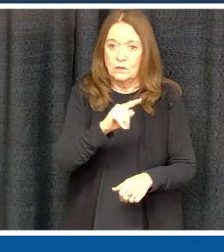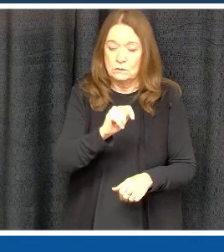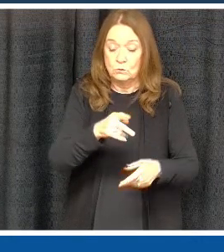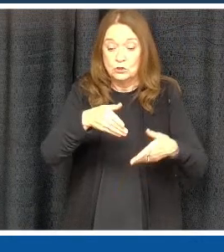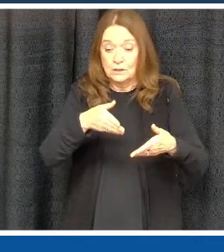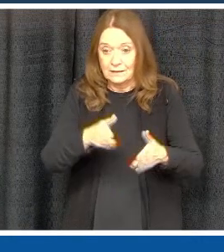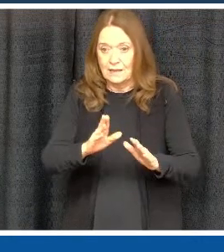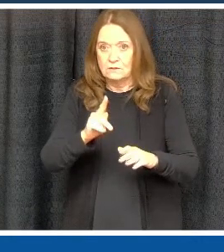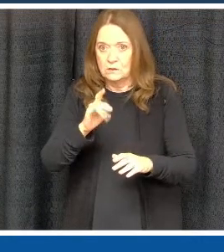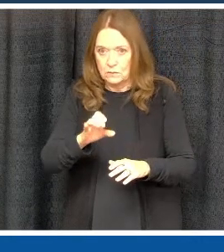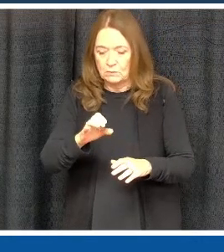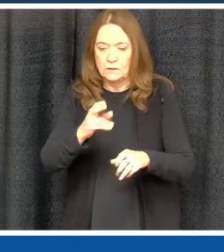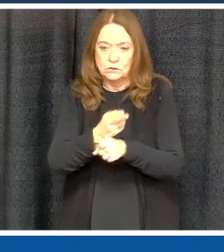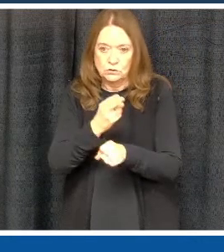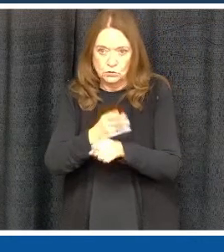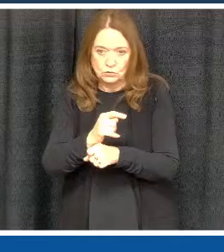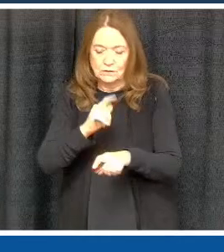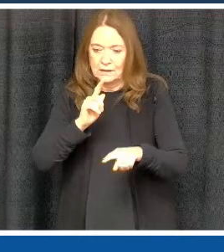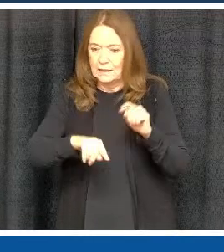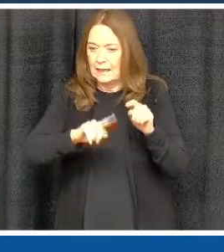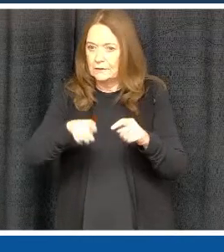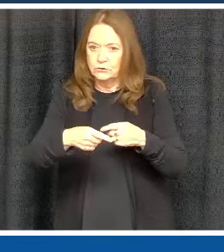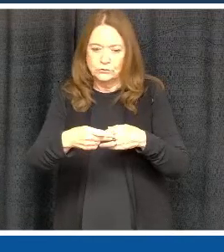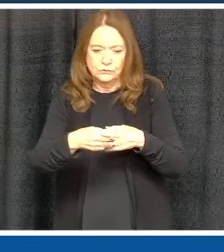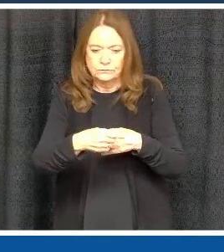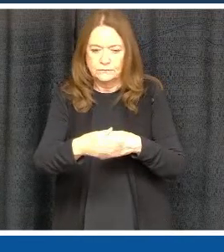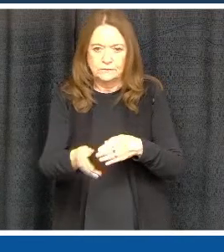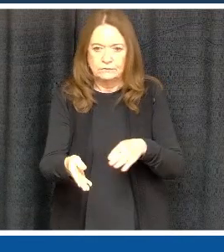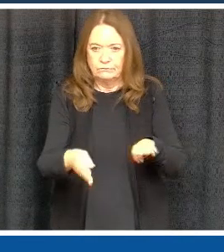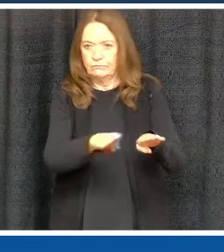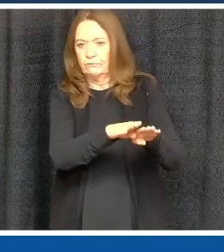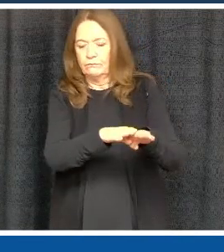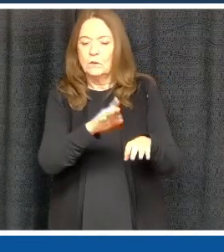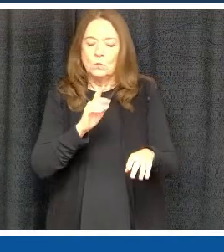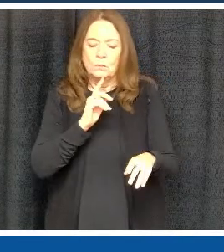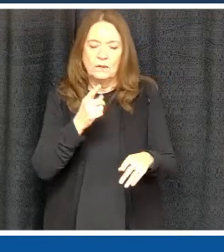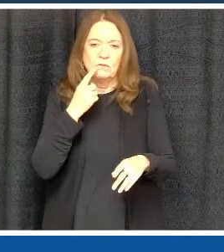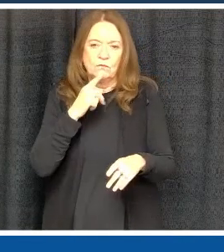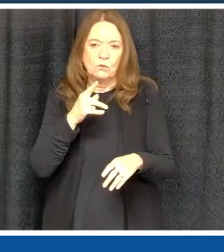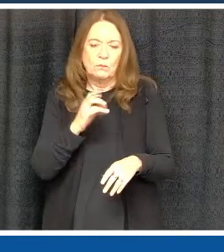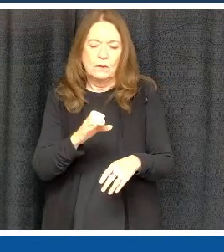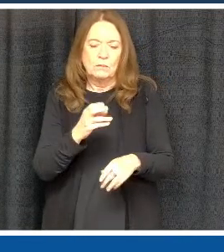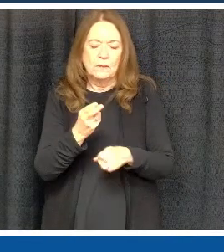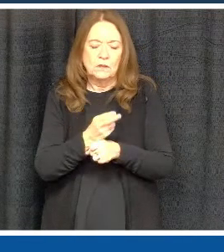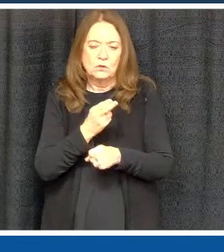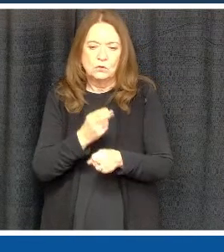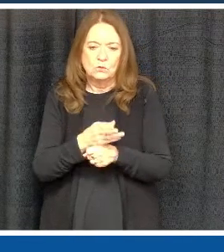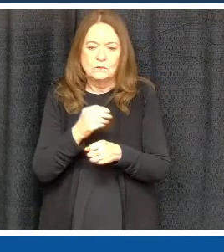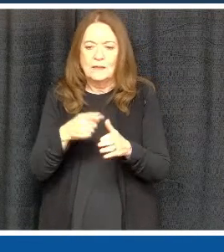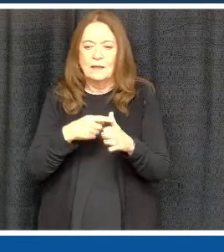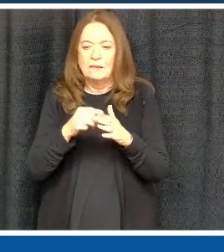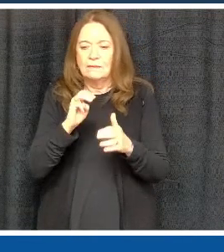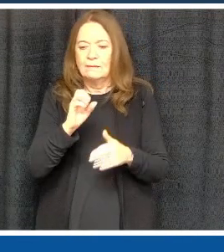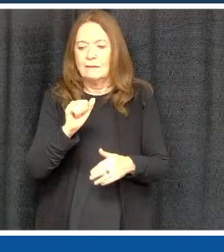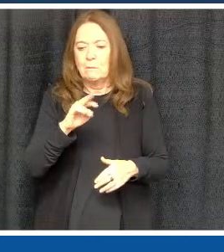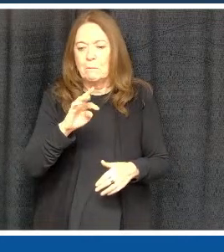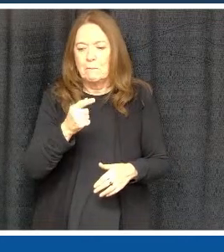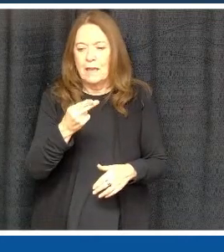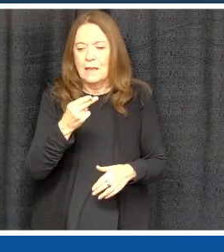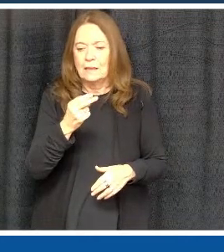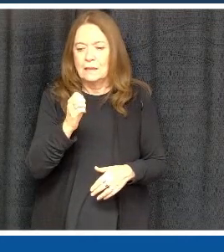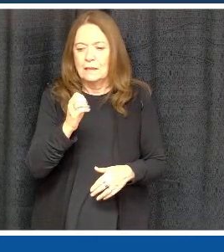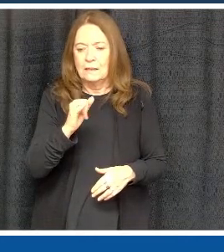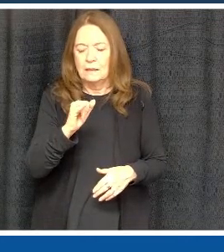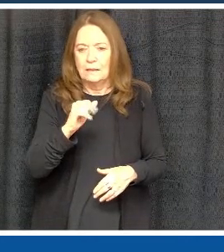it. They can't just gate it off if they wanted to. It is going to be dedicated for public use. And then Manning Heights will be, as Mr.